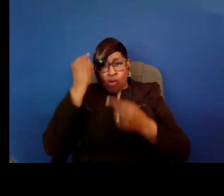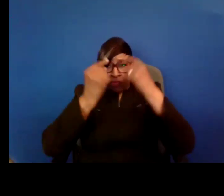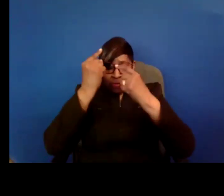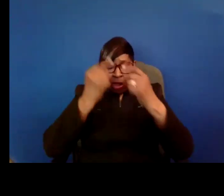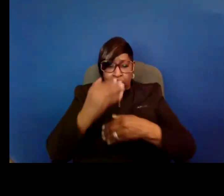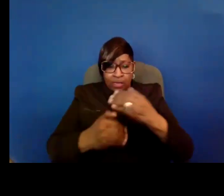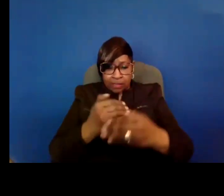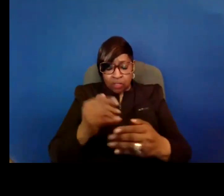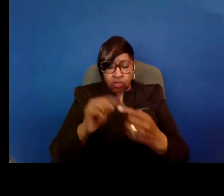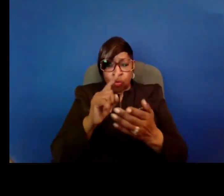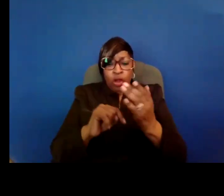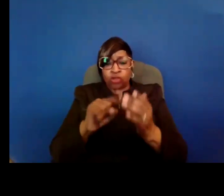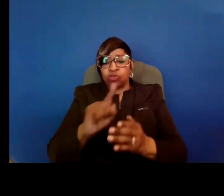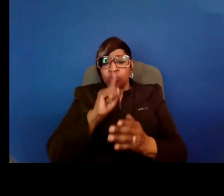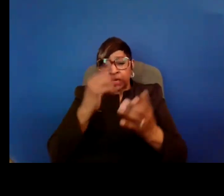really want?